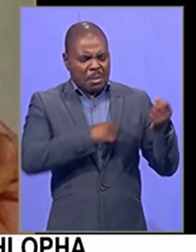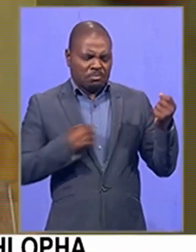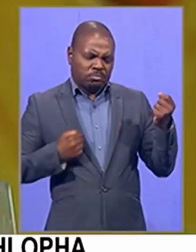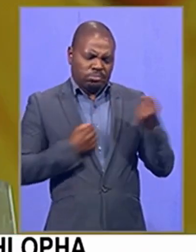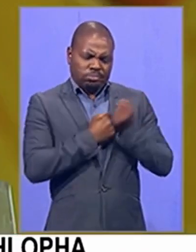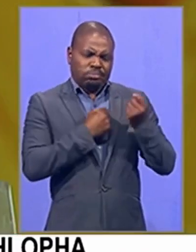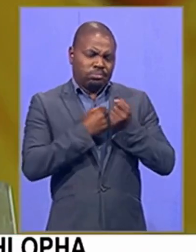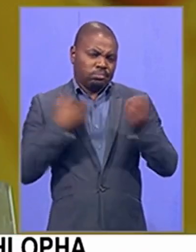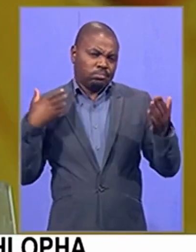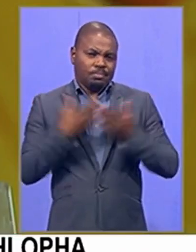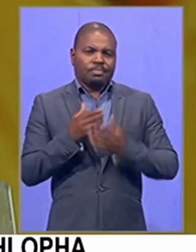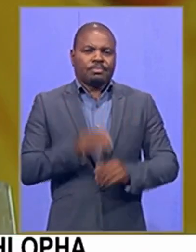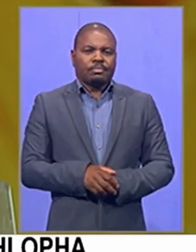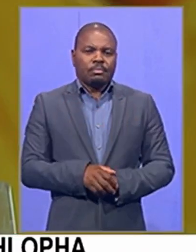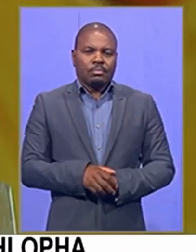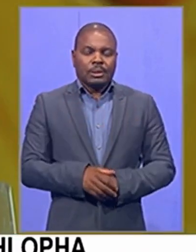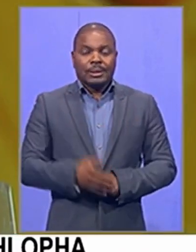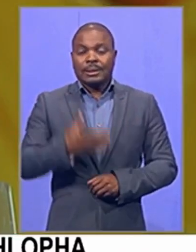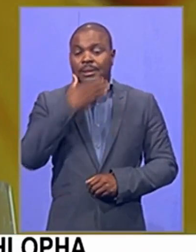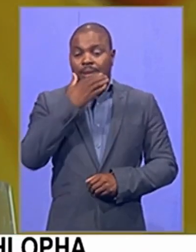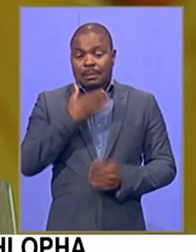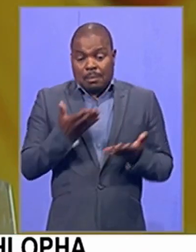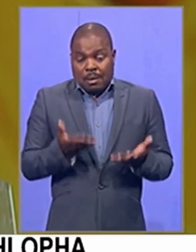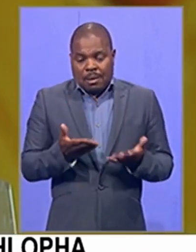This December we found ourselves